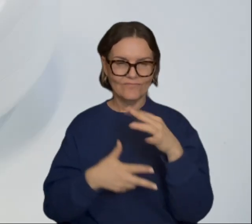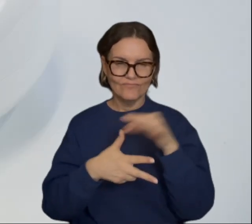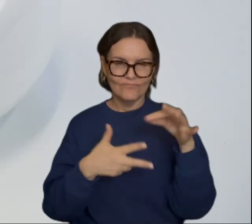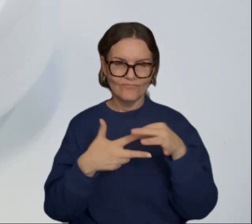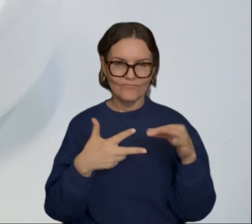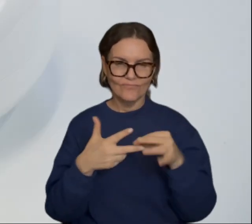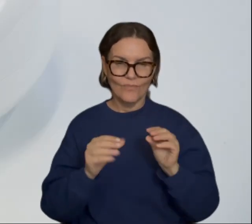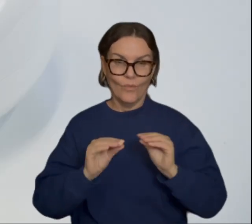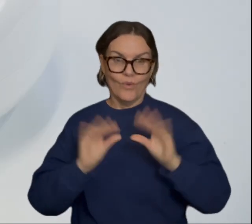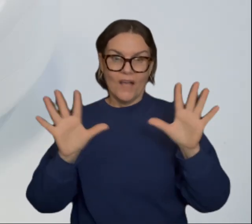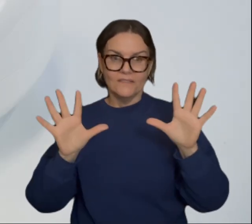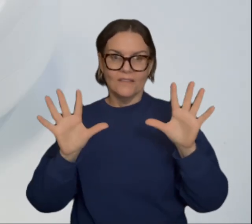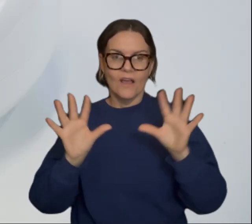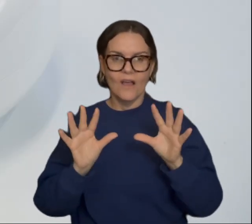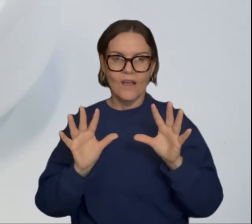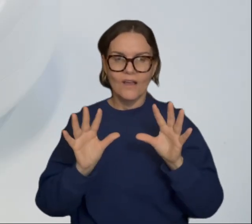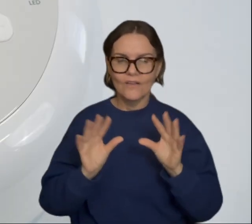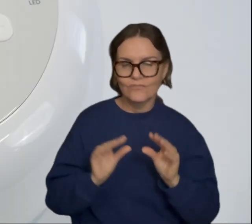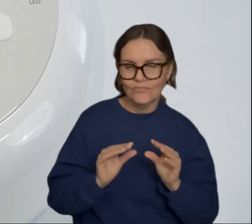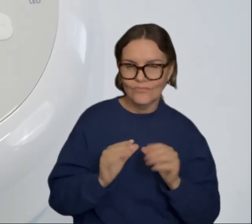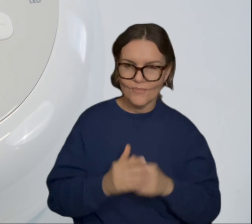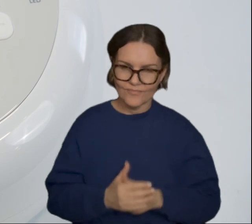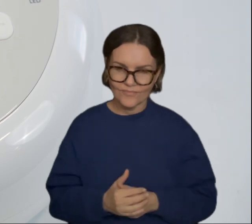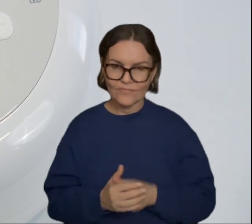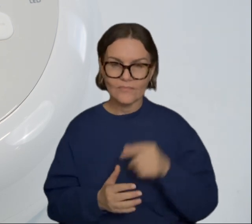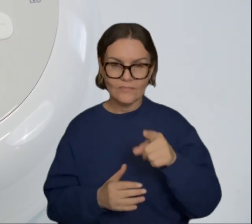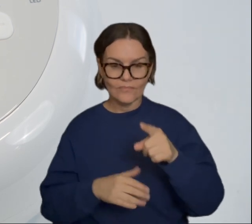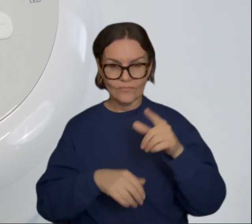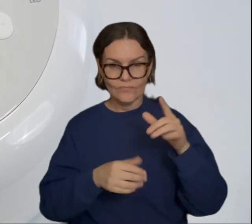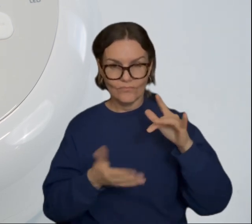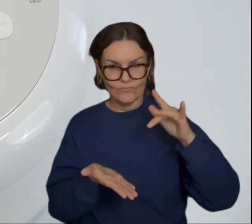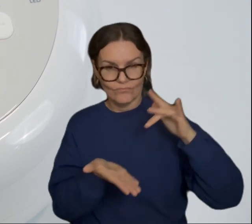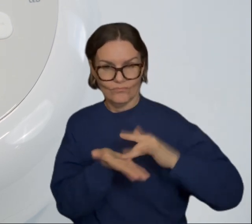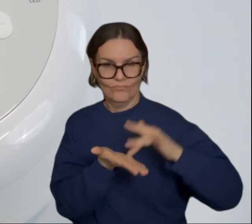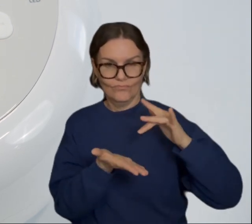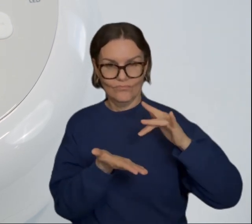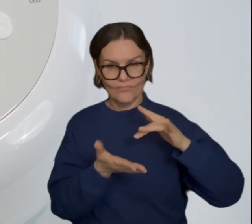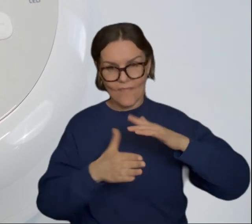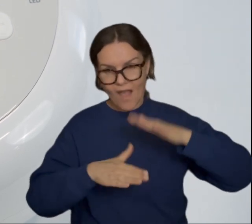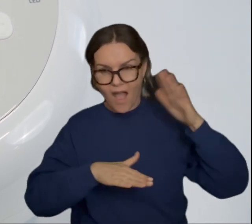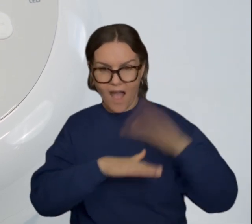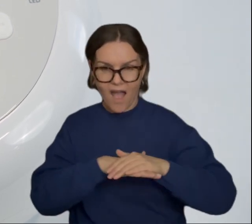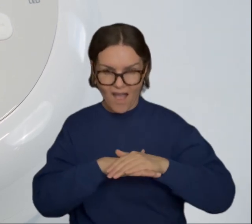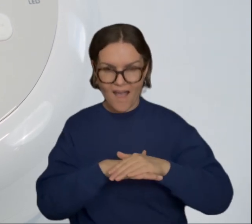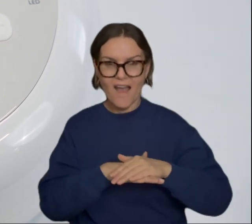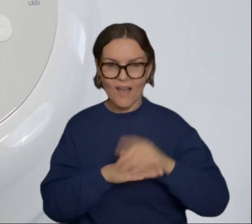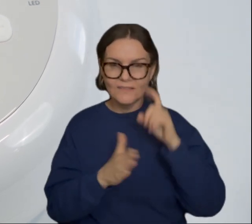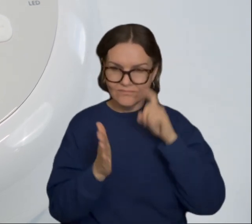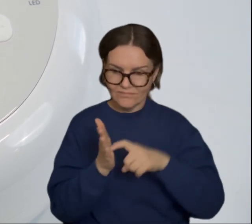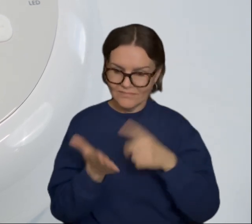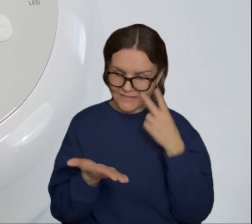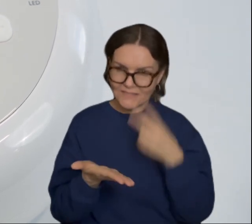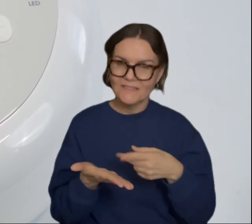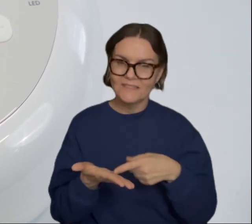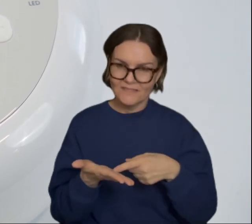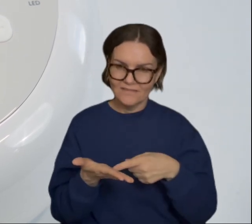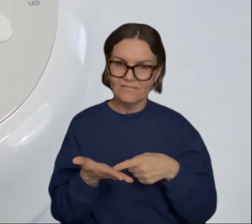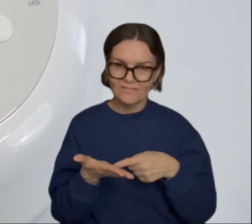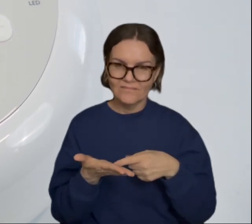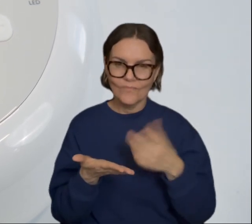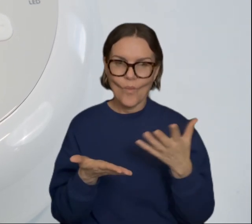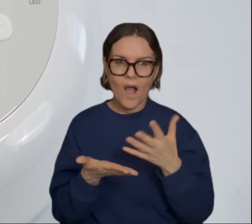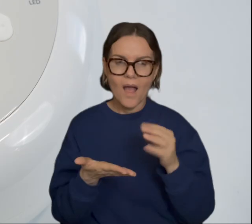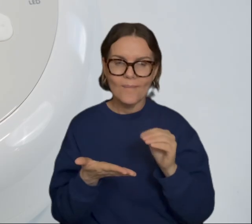work whether the pump is on or off. When you turn your pump on with the power button right in the front, you'll notice that the screen has a lot